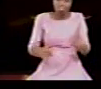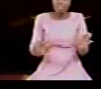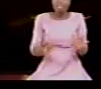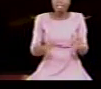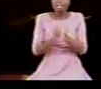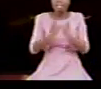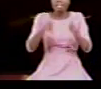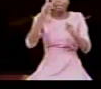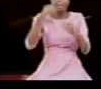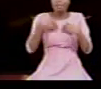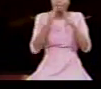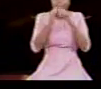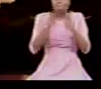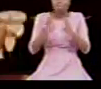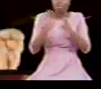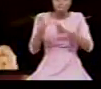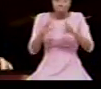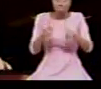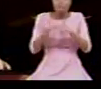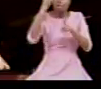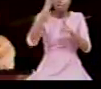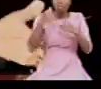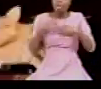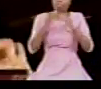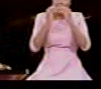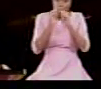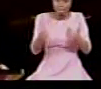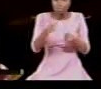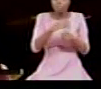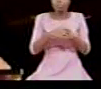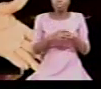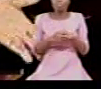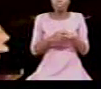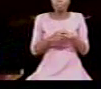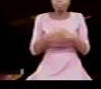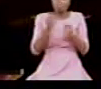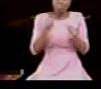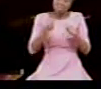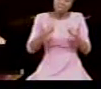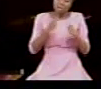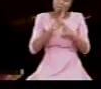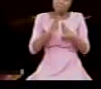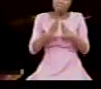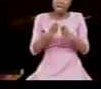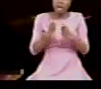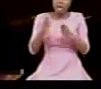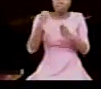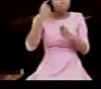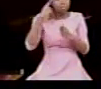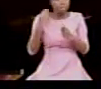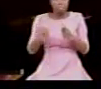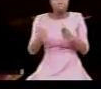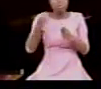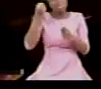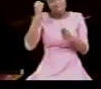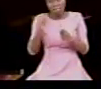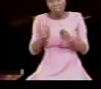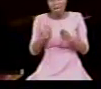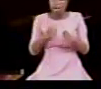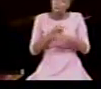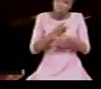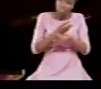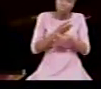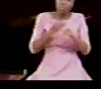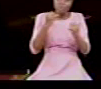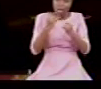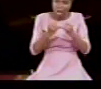So you give as he has blessed you. Can be brass, can be gold, can be silver, can be wood, can be iron,